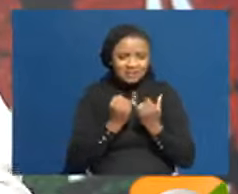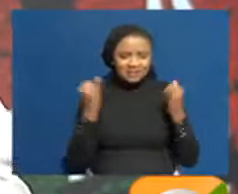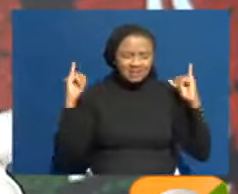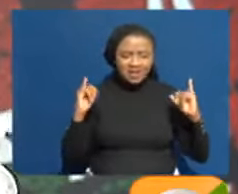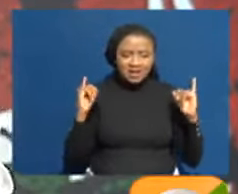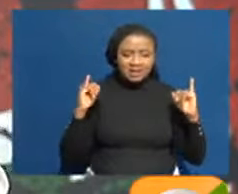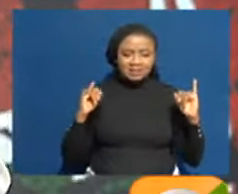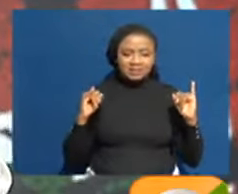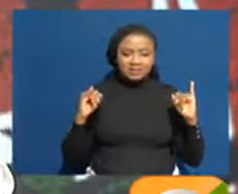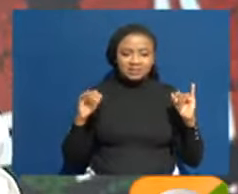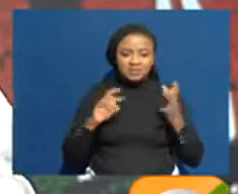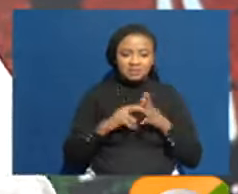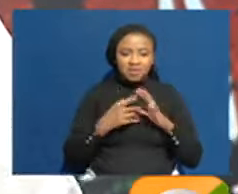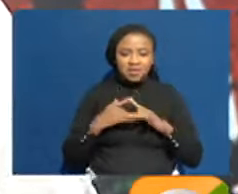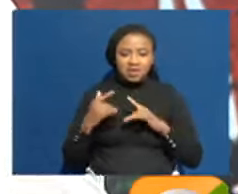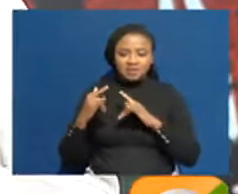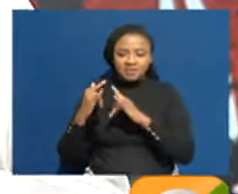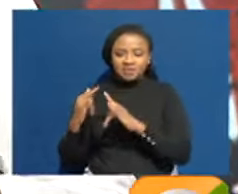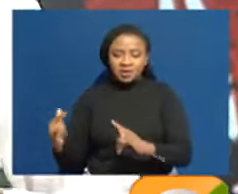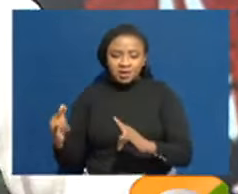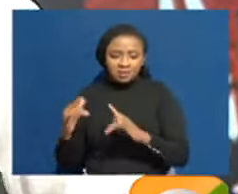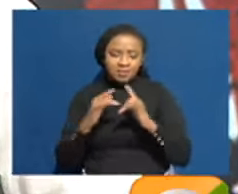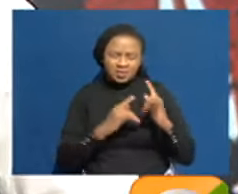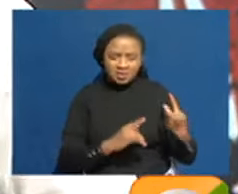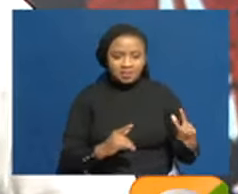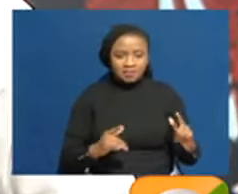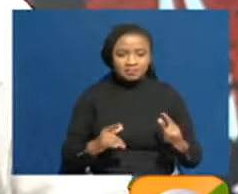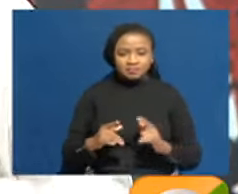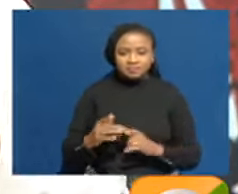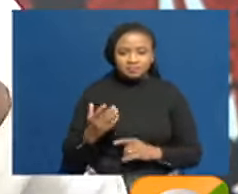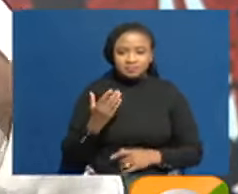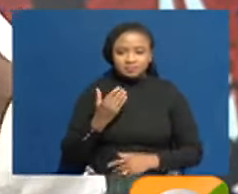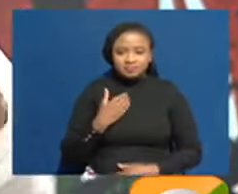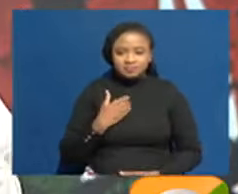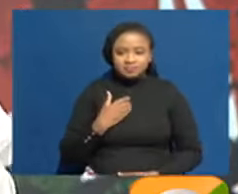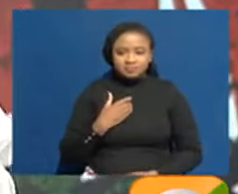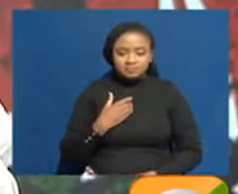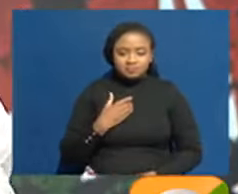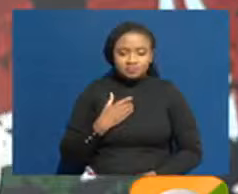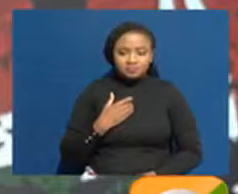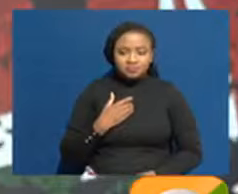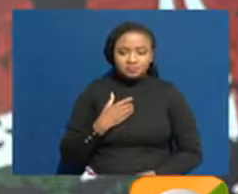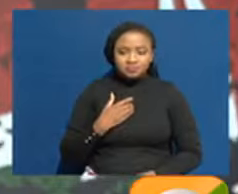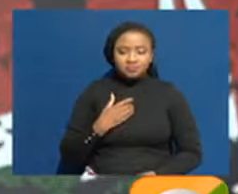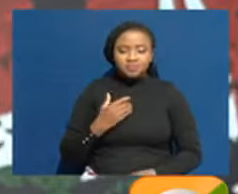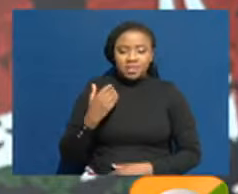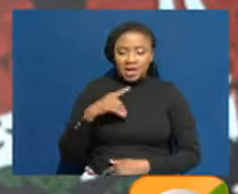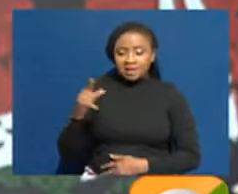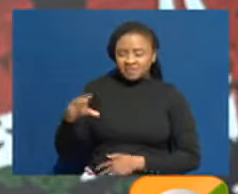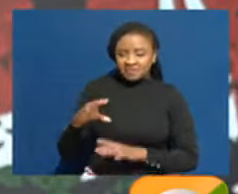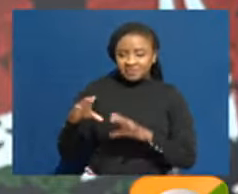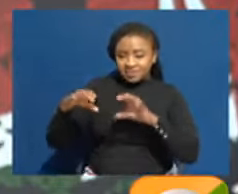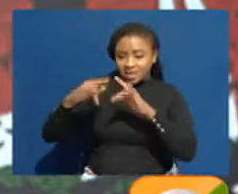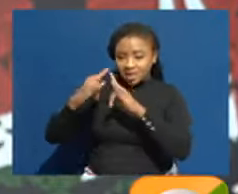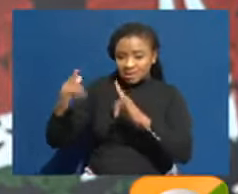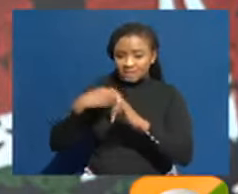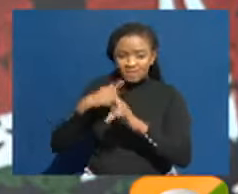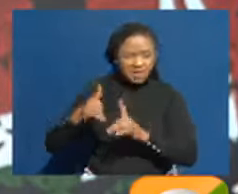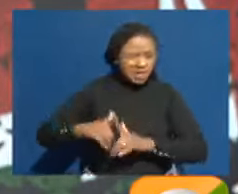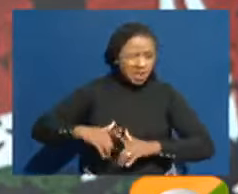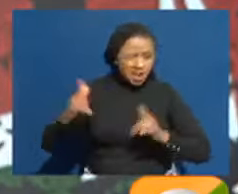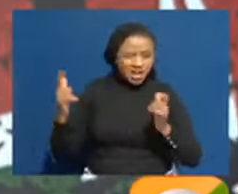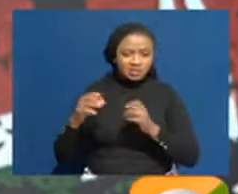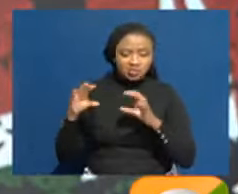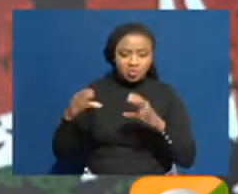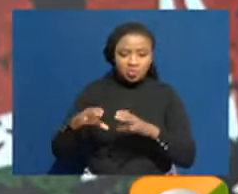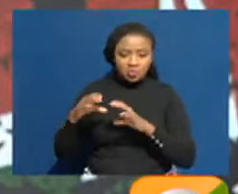were basically two camps. There were the centrist camps, which are mainly the large communities, and there were the